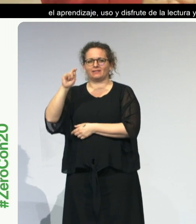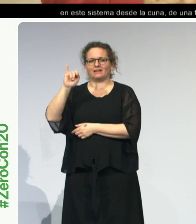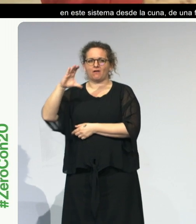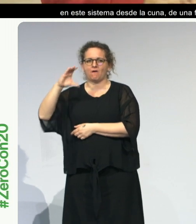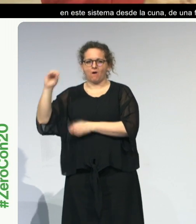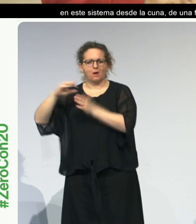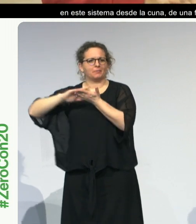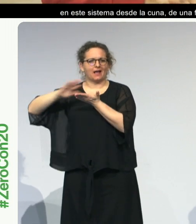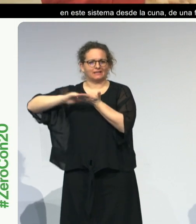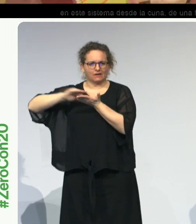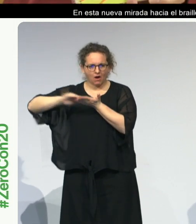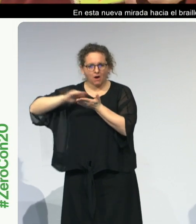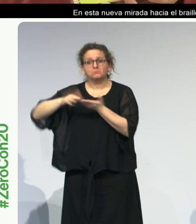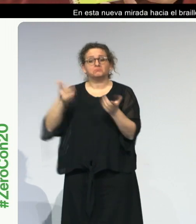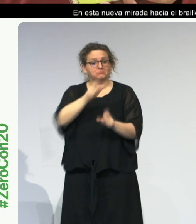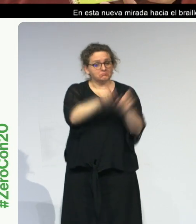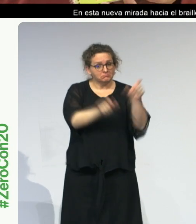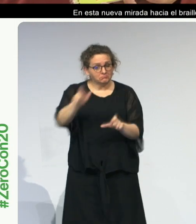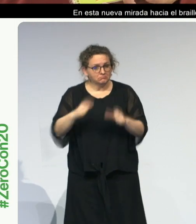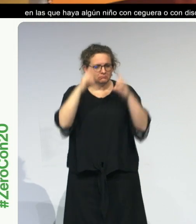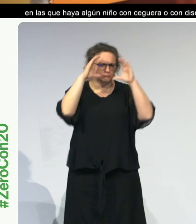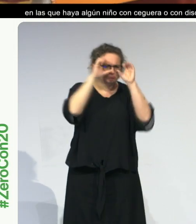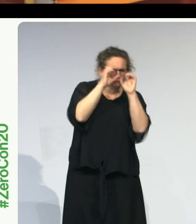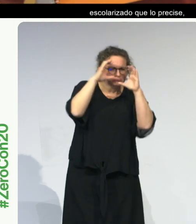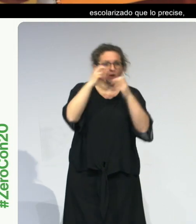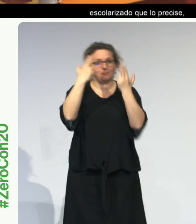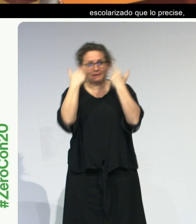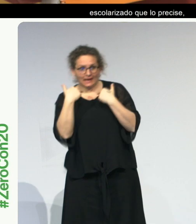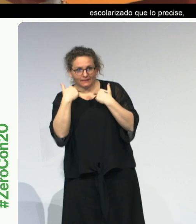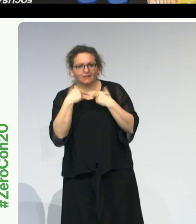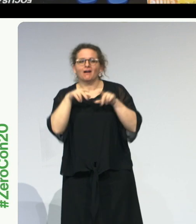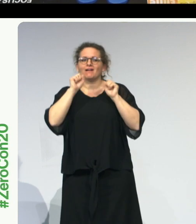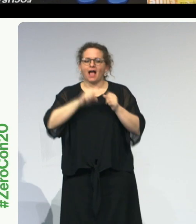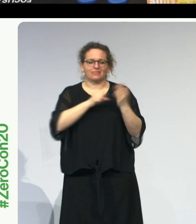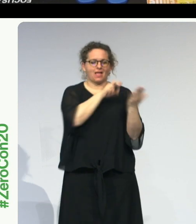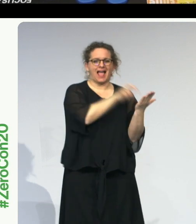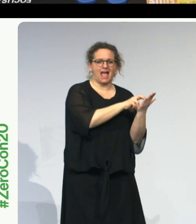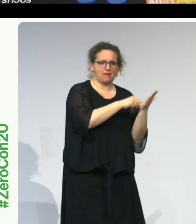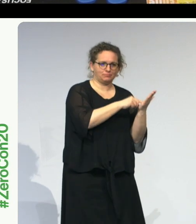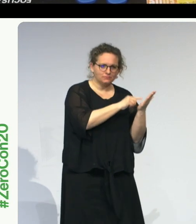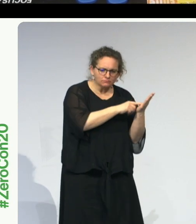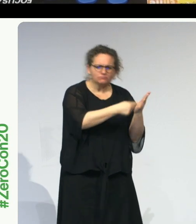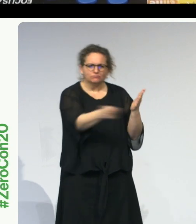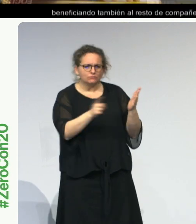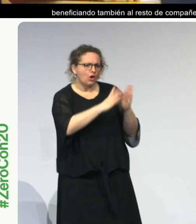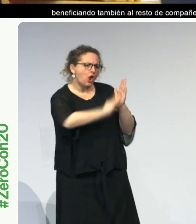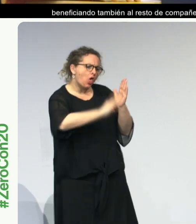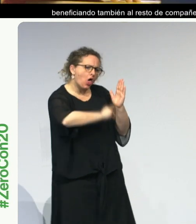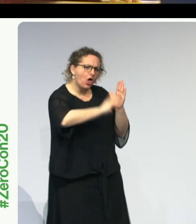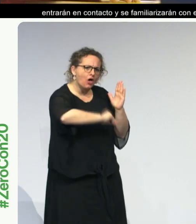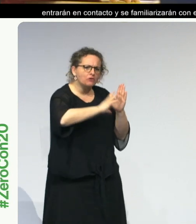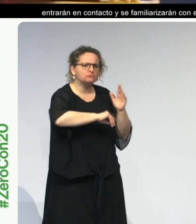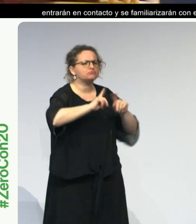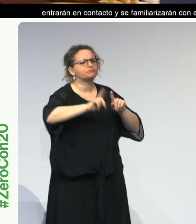or have low vision. It uses an accessible app along with a combination of learning tools to teach Braille to students with and